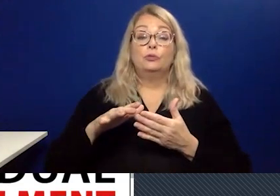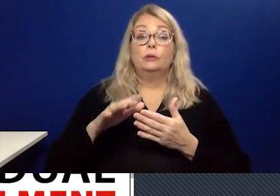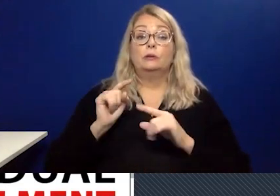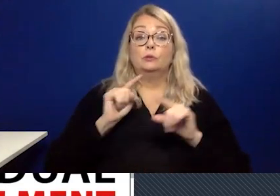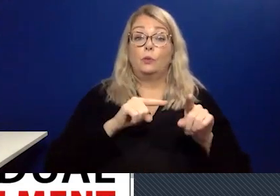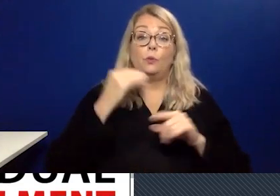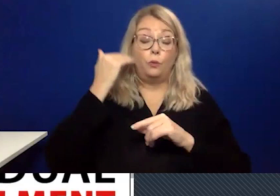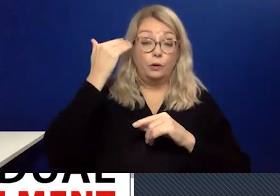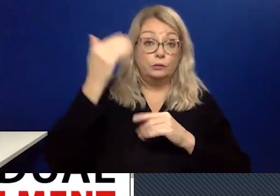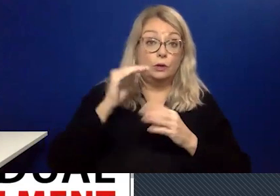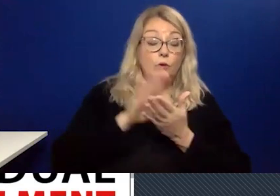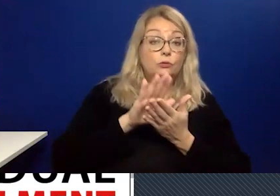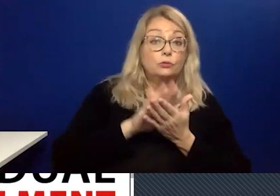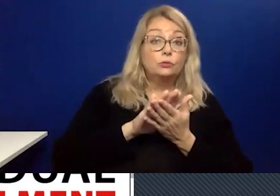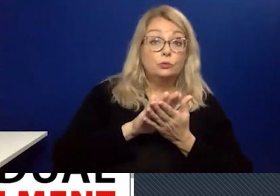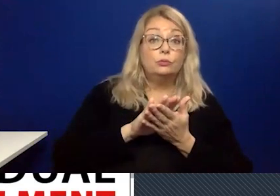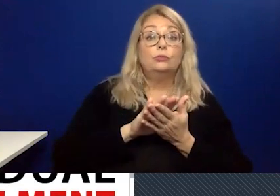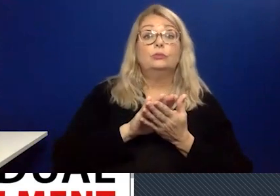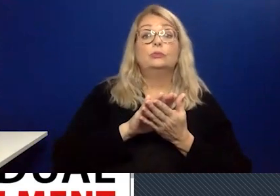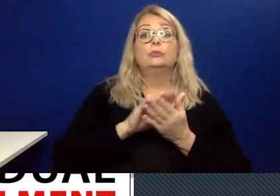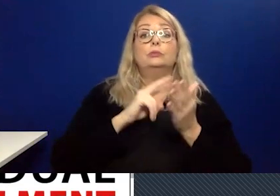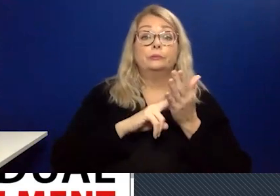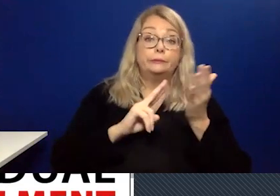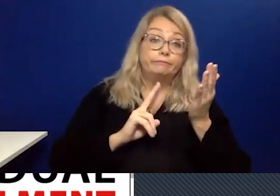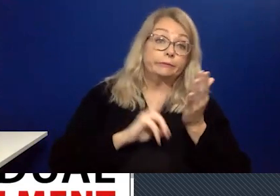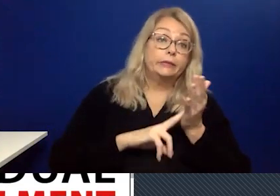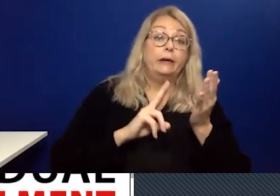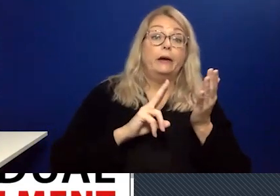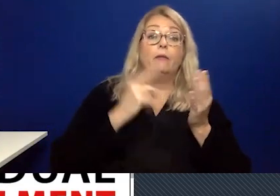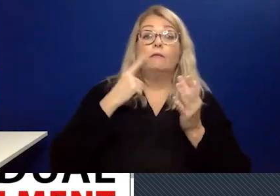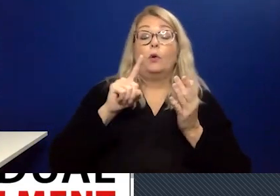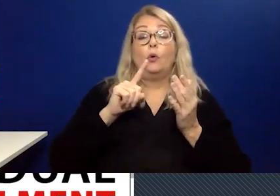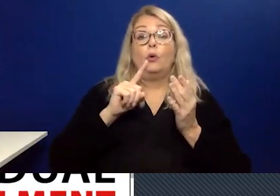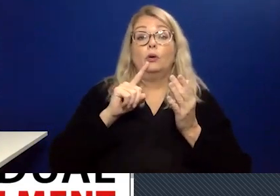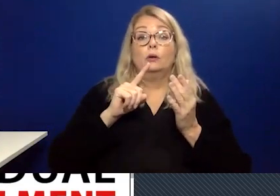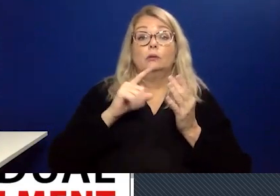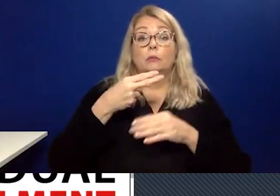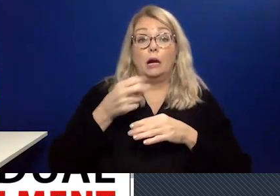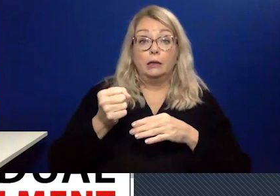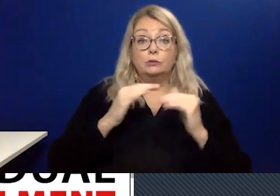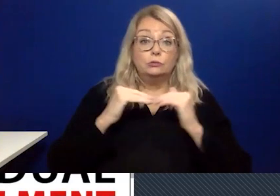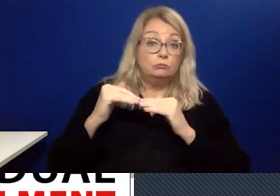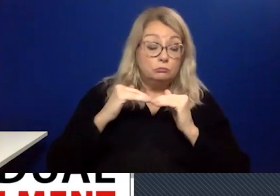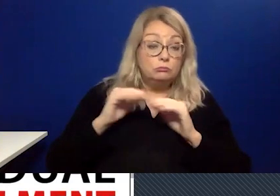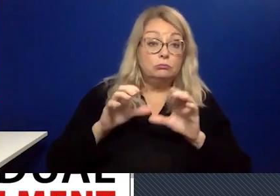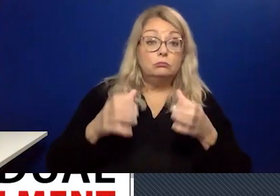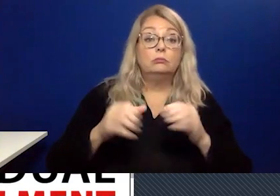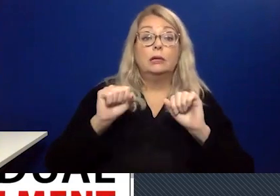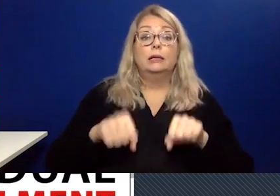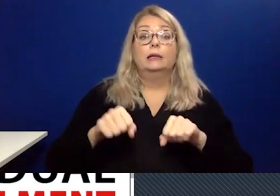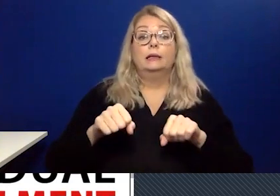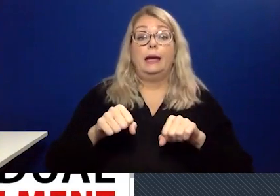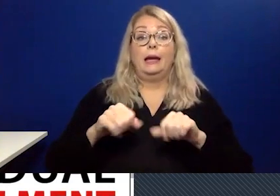are enrolled in a high school diploma or equivalency course can take courses concurrently at Fresno